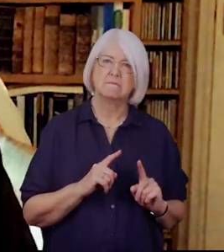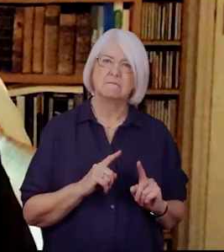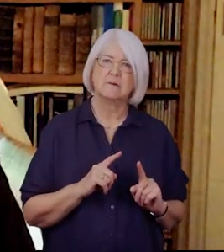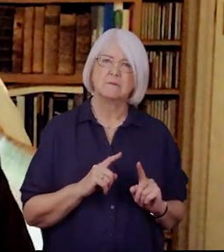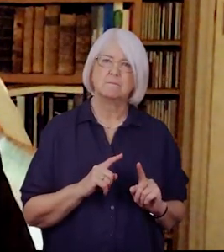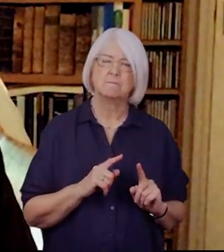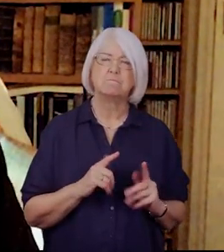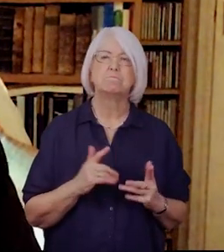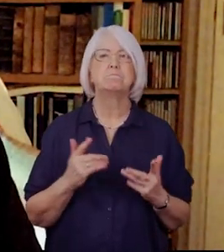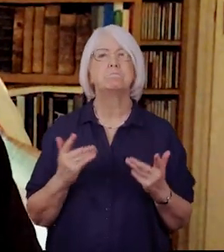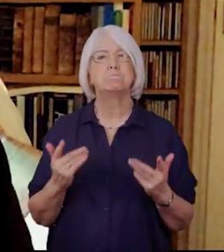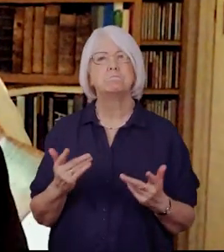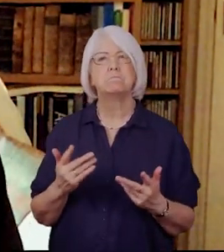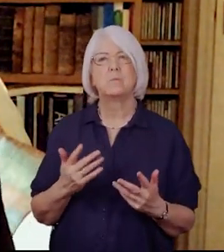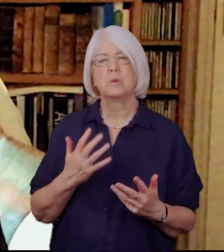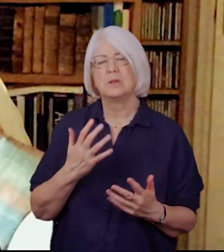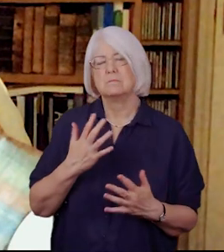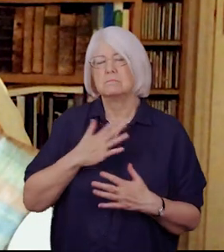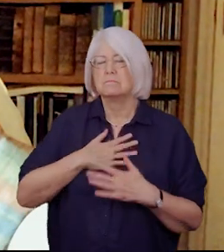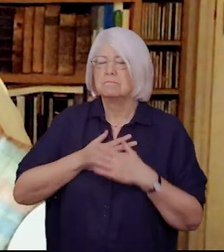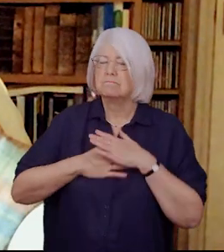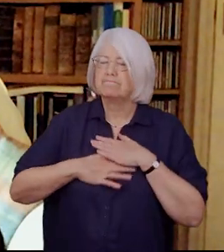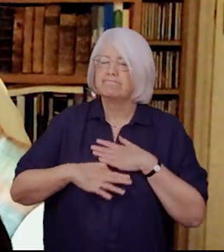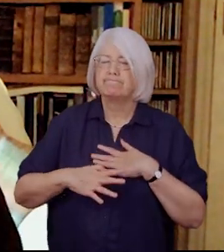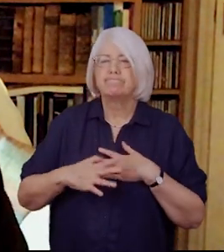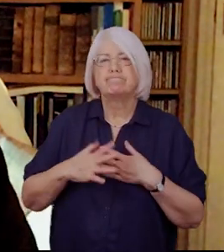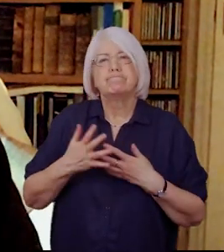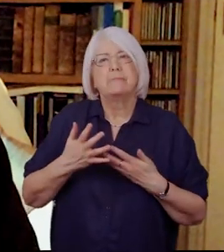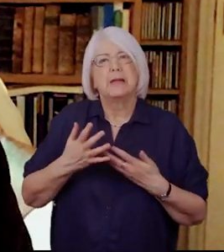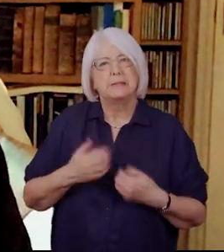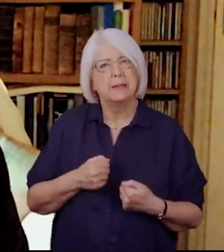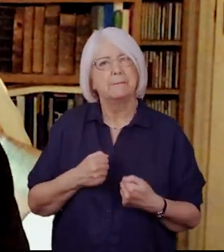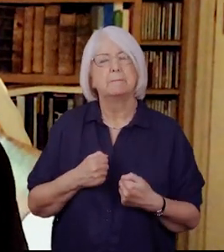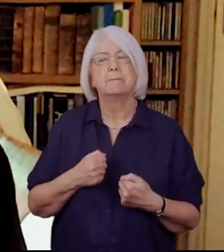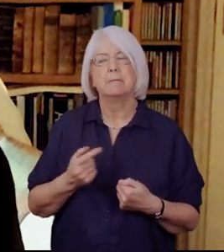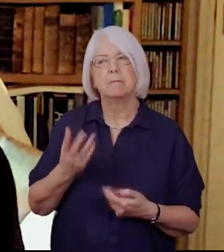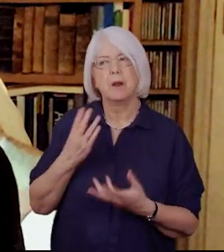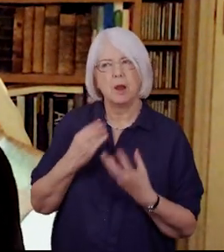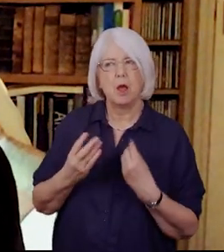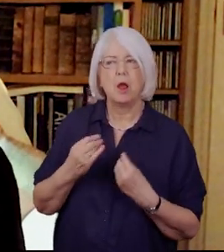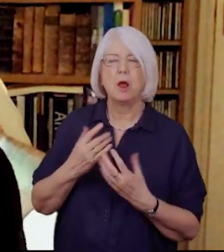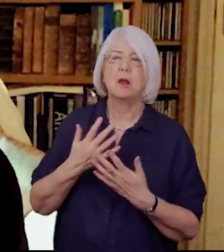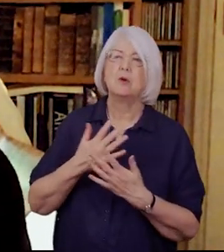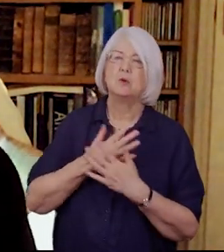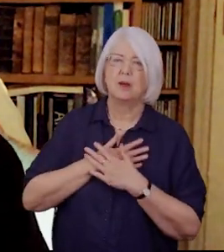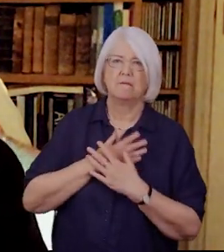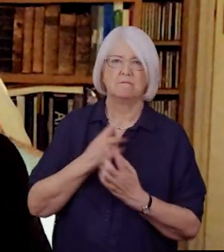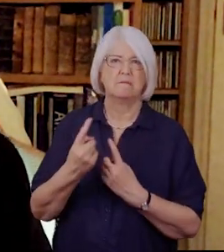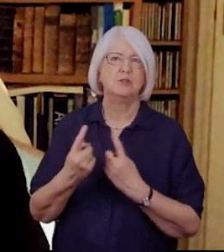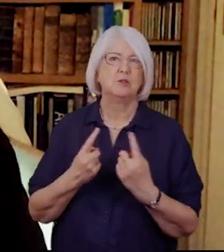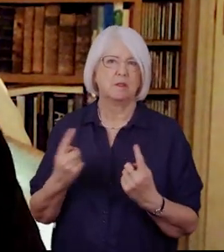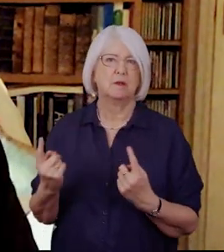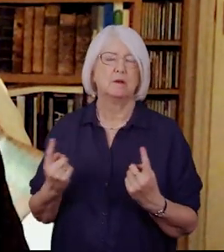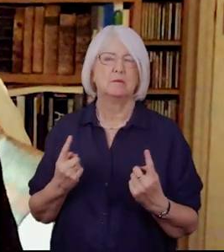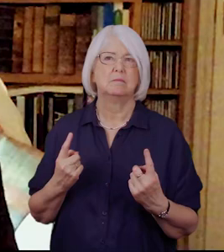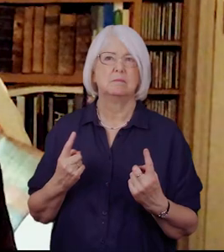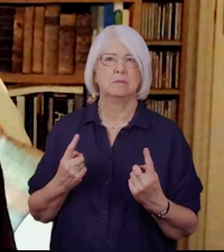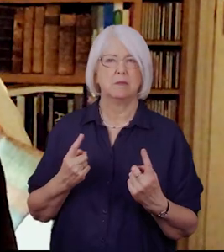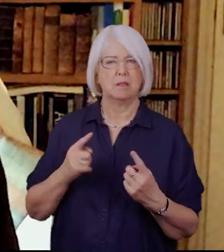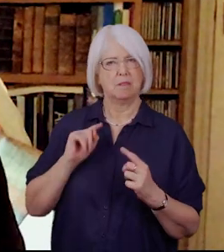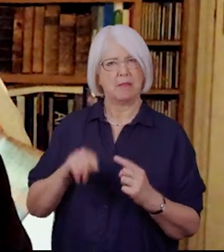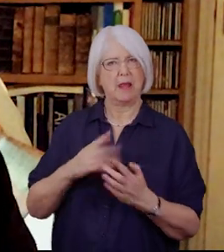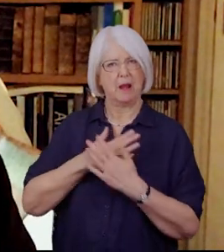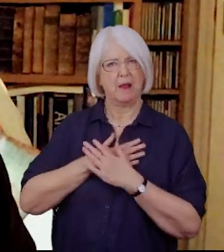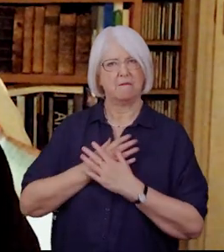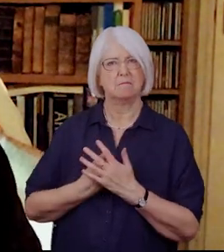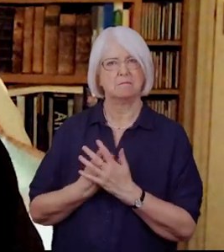we can be at the moment, so with patient endurance, we learn how it is to love one another and to grow in